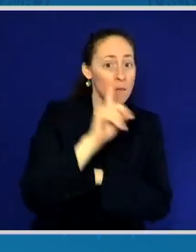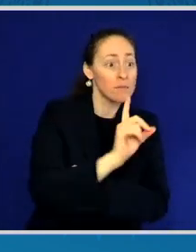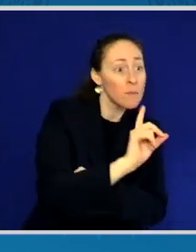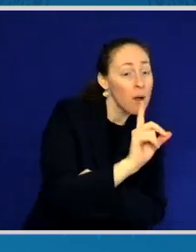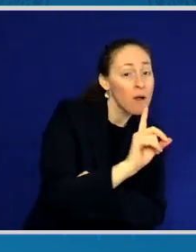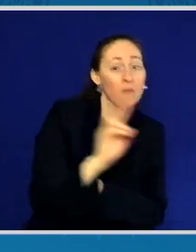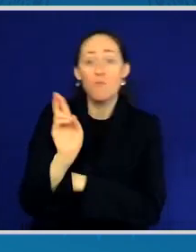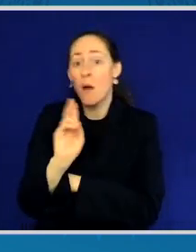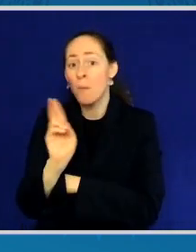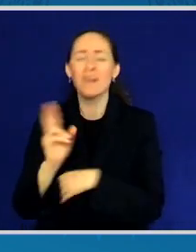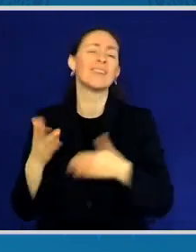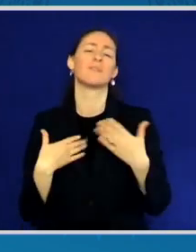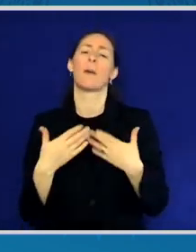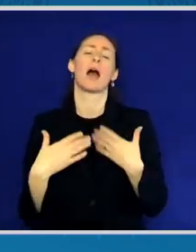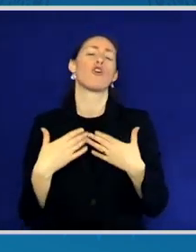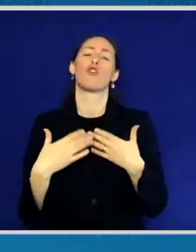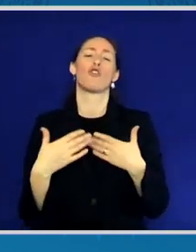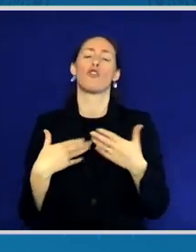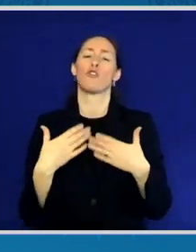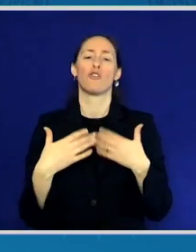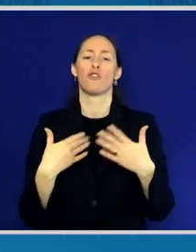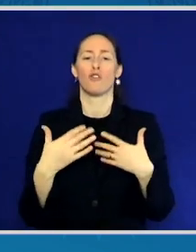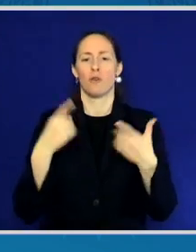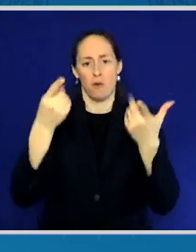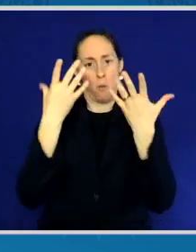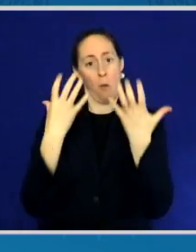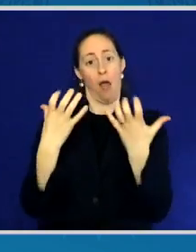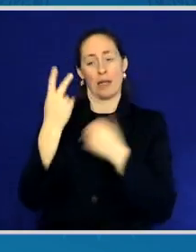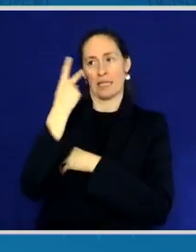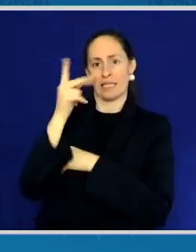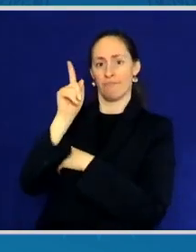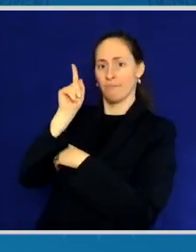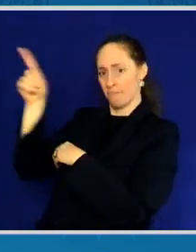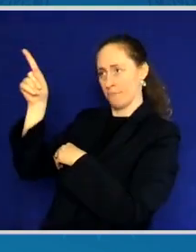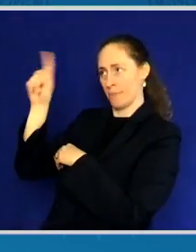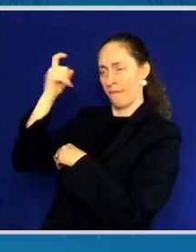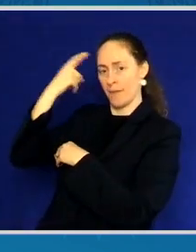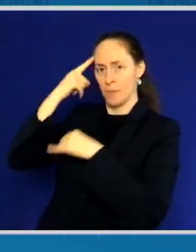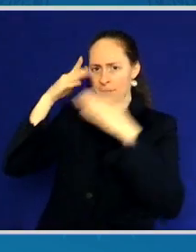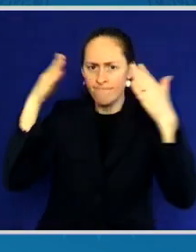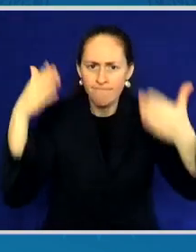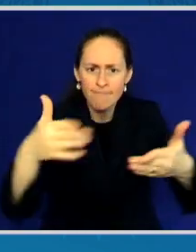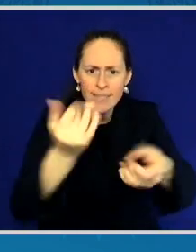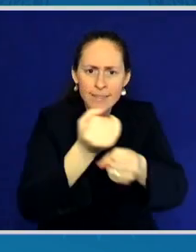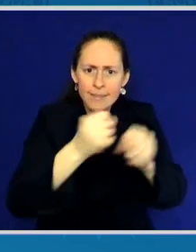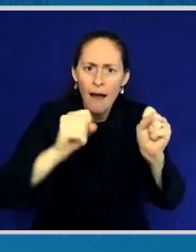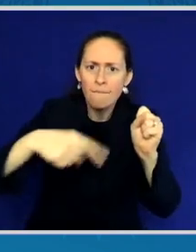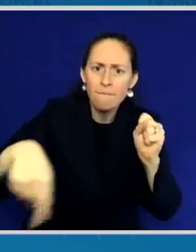that's what they want to see their government focus on. Thank you.